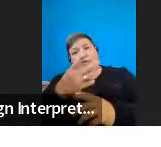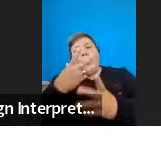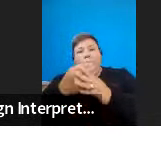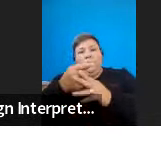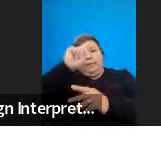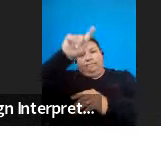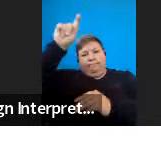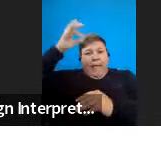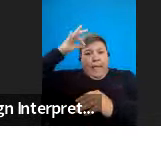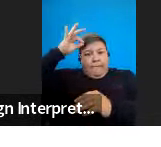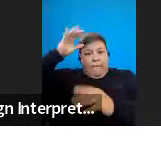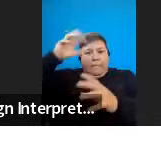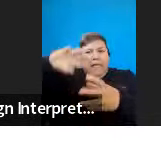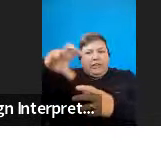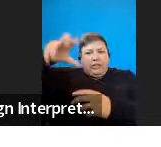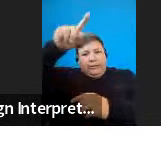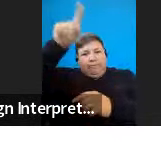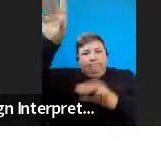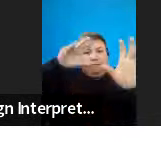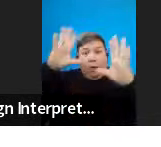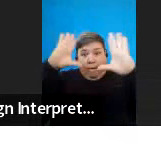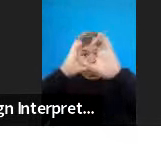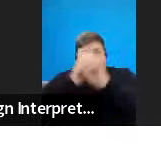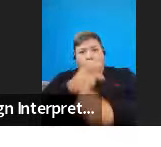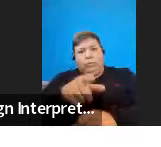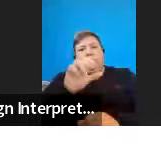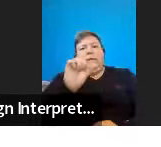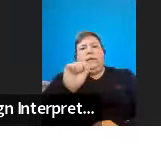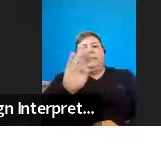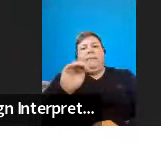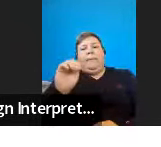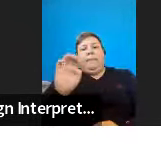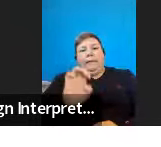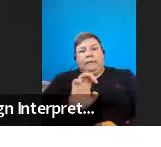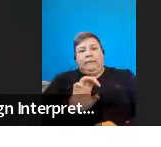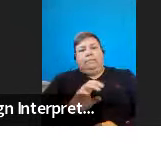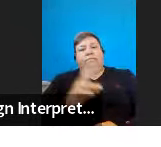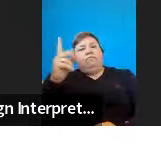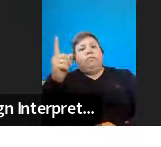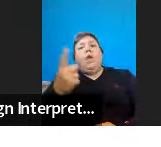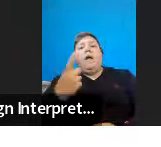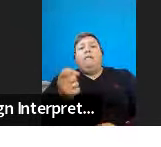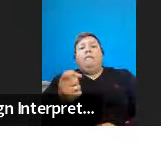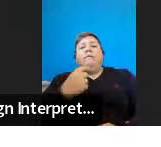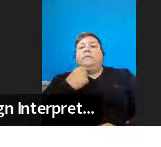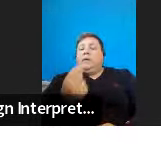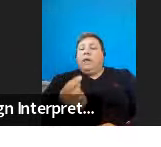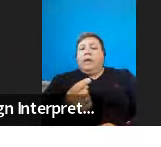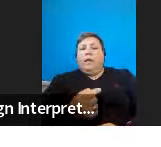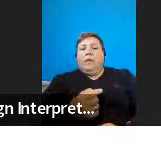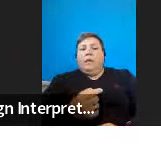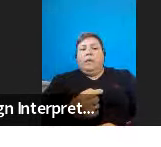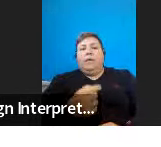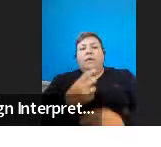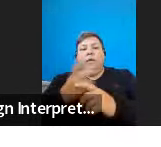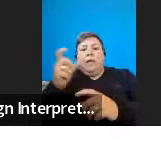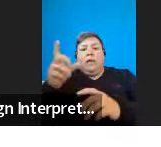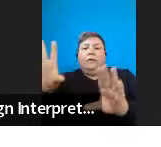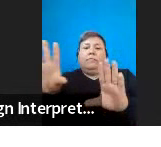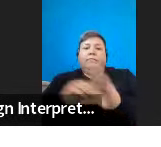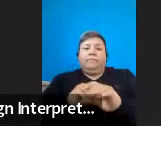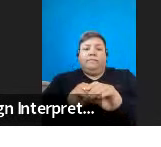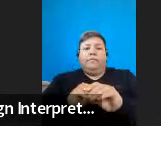that are specifically focusing on SMMEs. Then they also requested to say, can you also have expedited refund